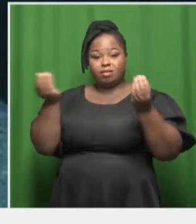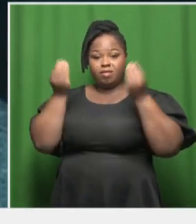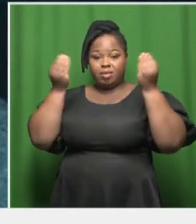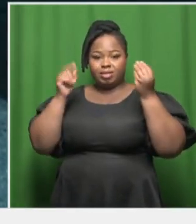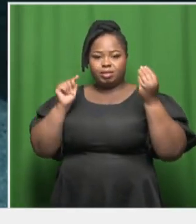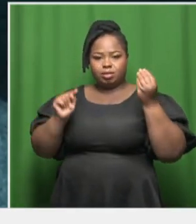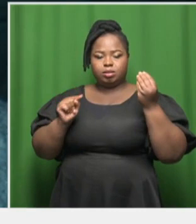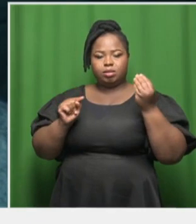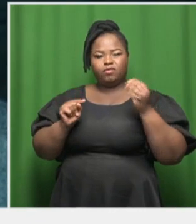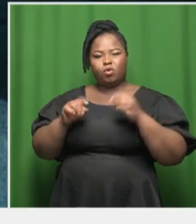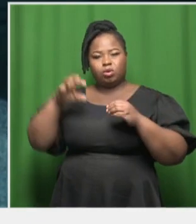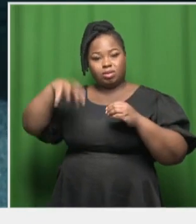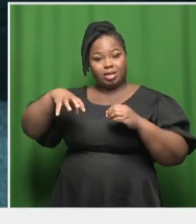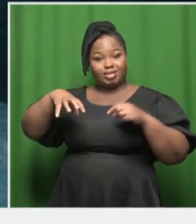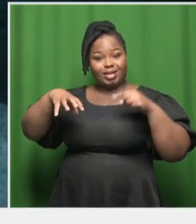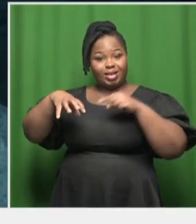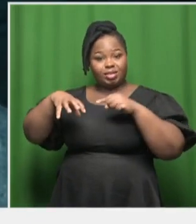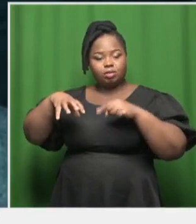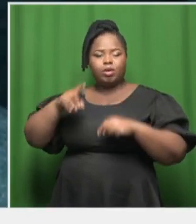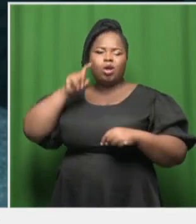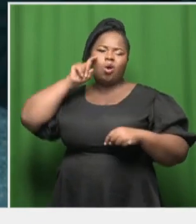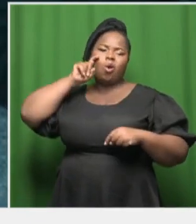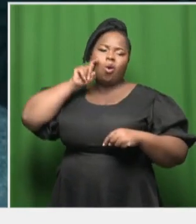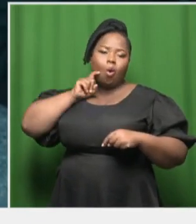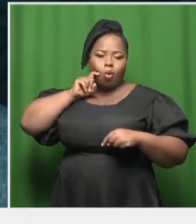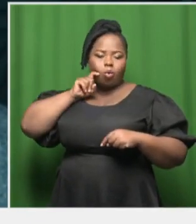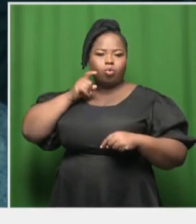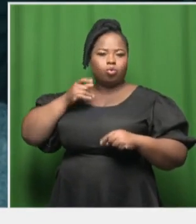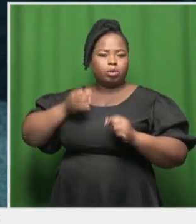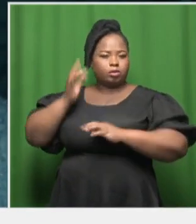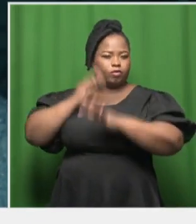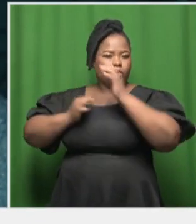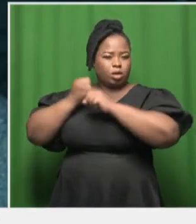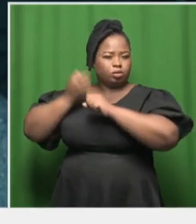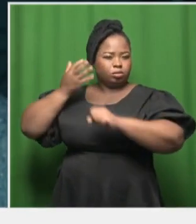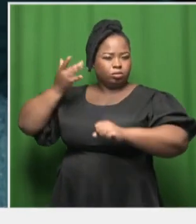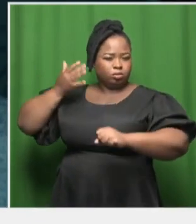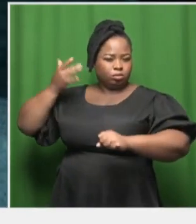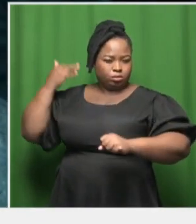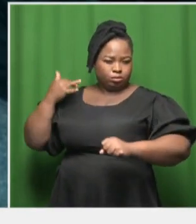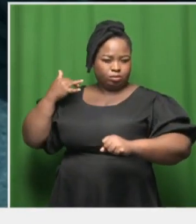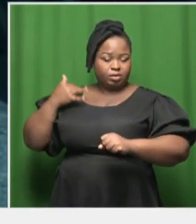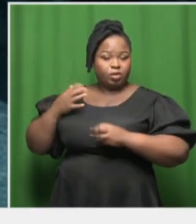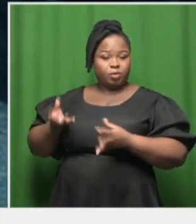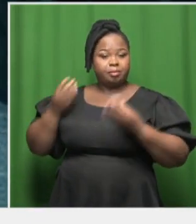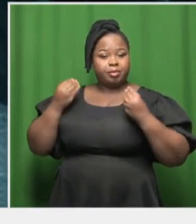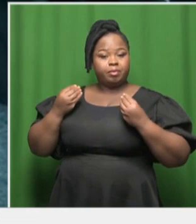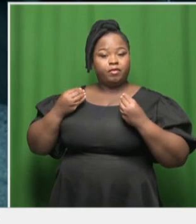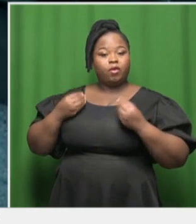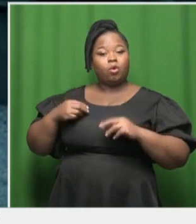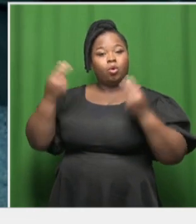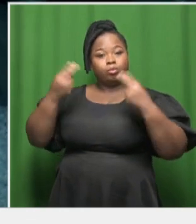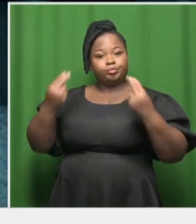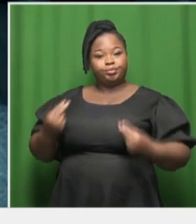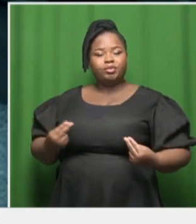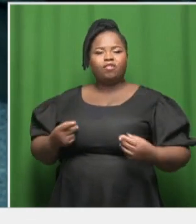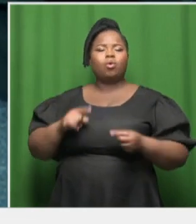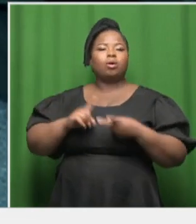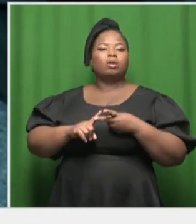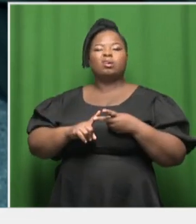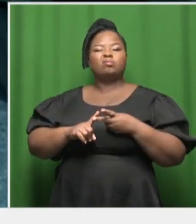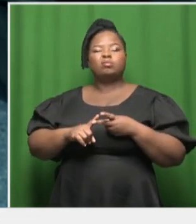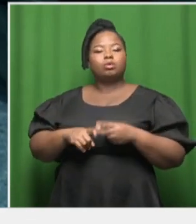for the oldest toolkit, what we call ochre processing toolkit, where 100,000 years